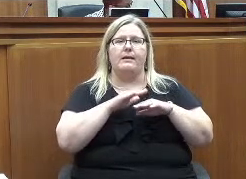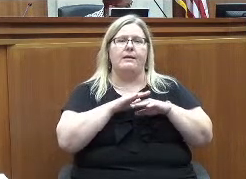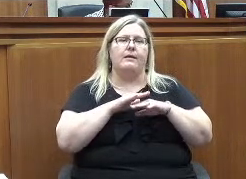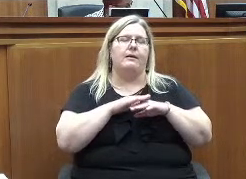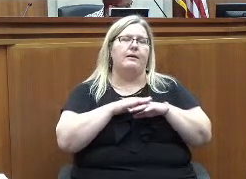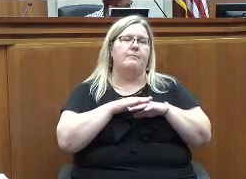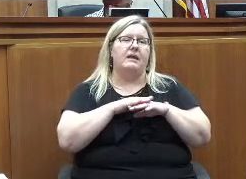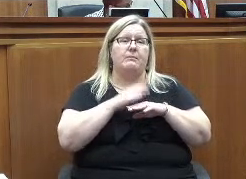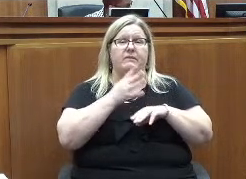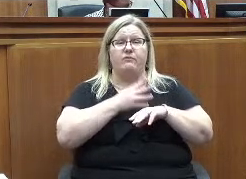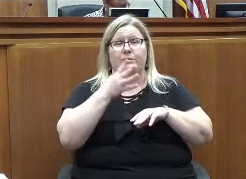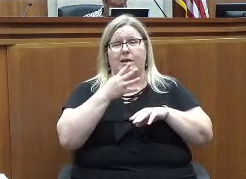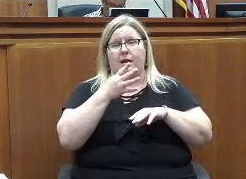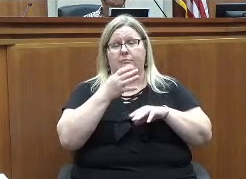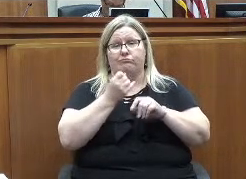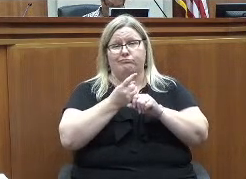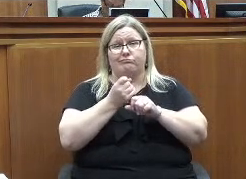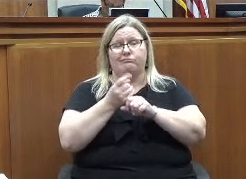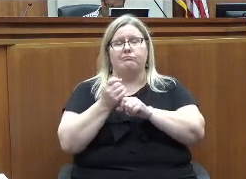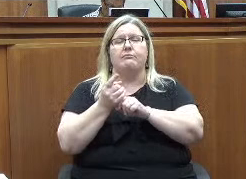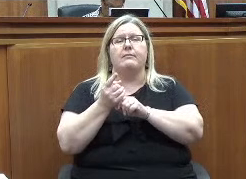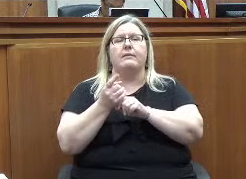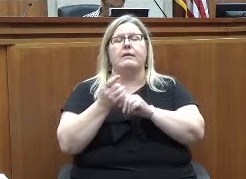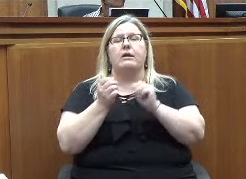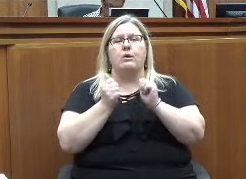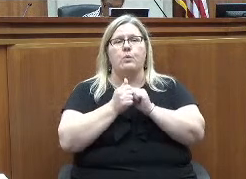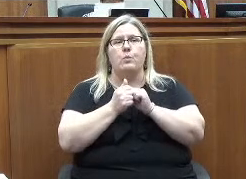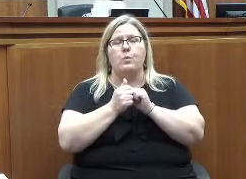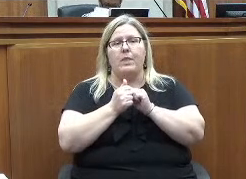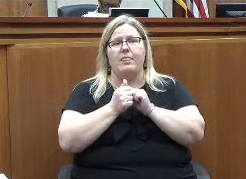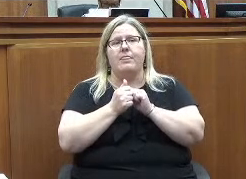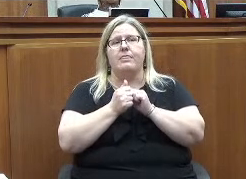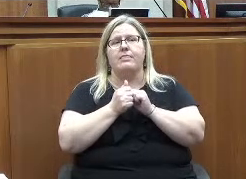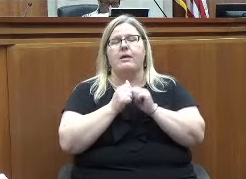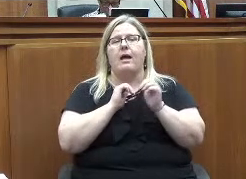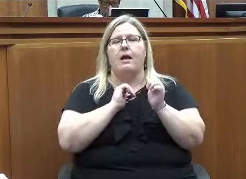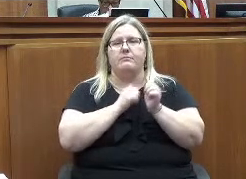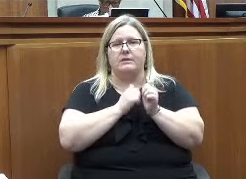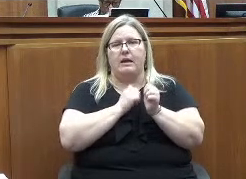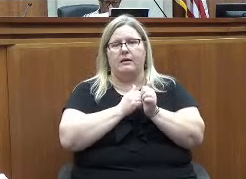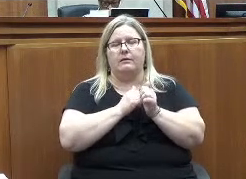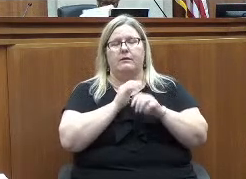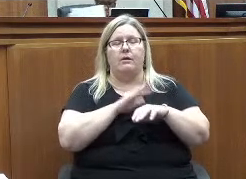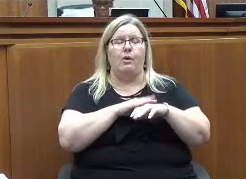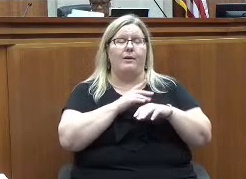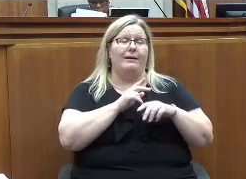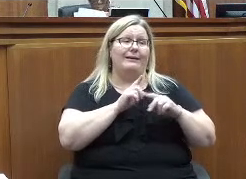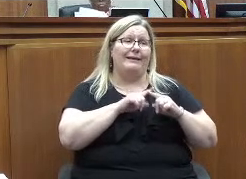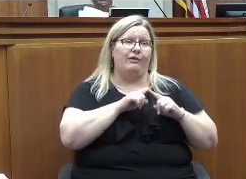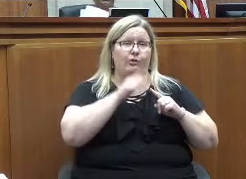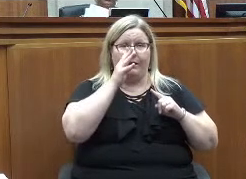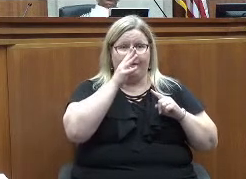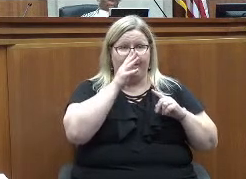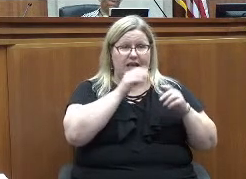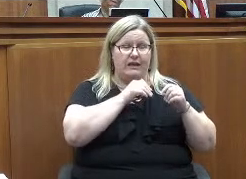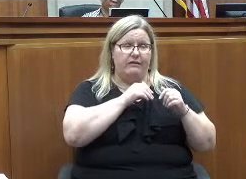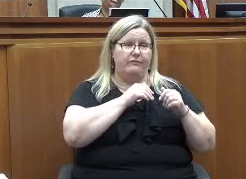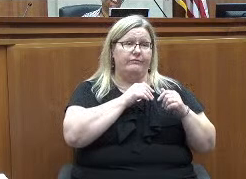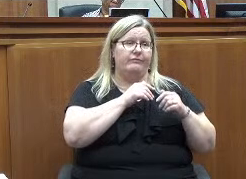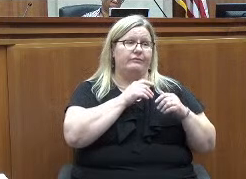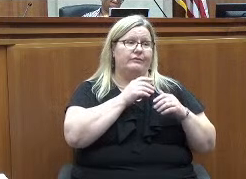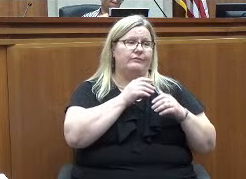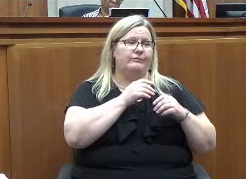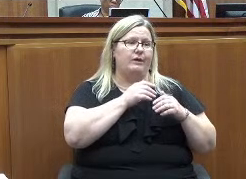4 times annually with an update on either innovative approaches that they're working on in the